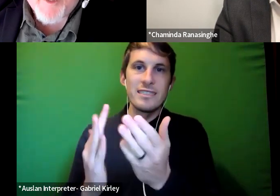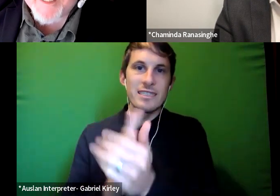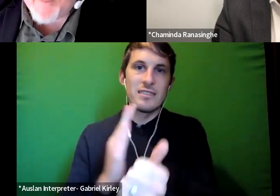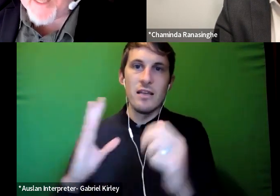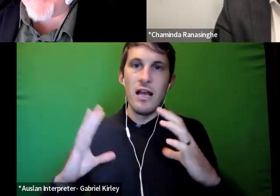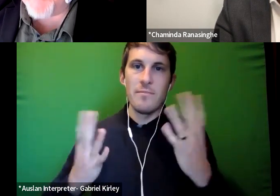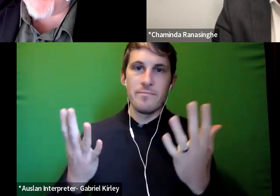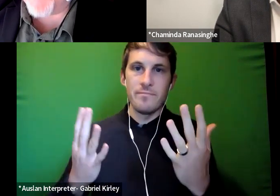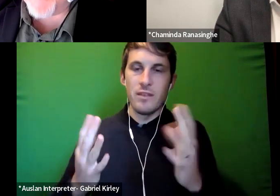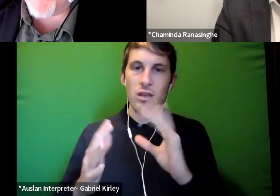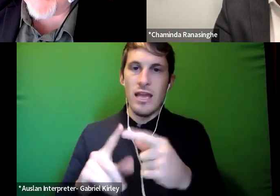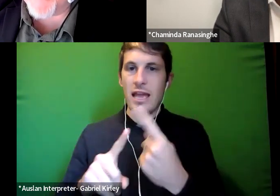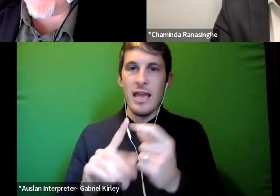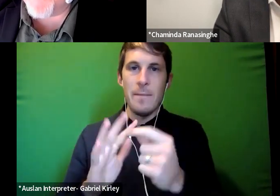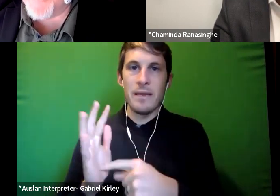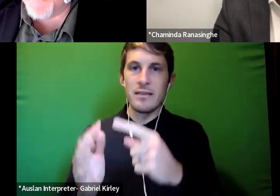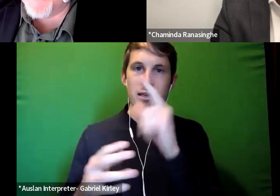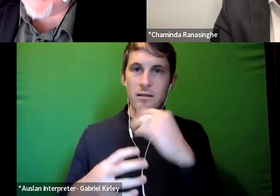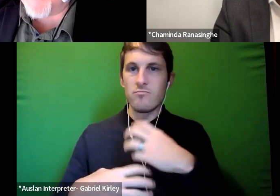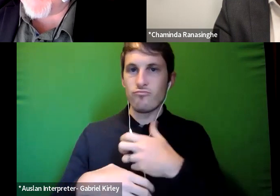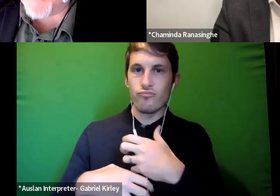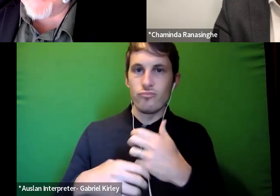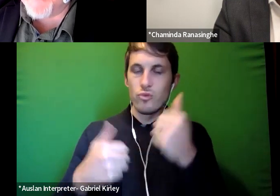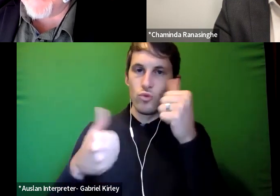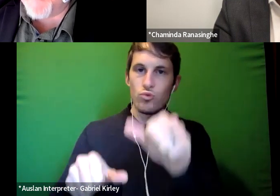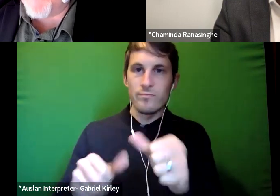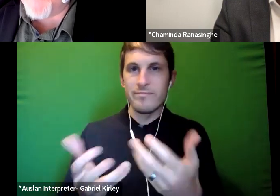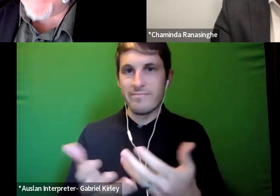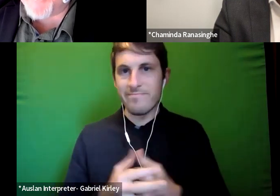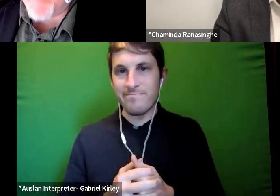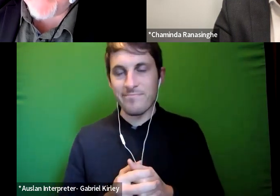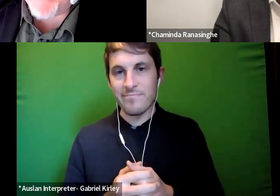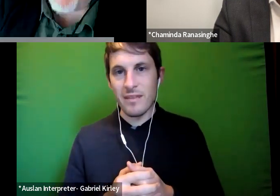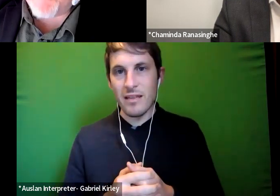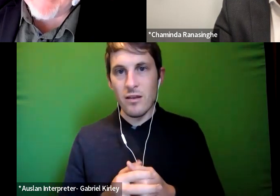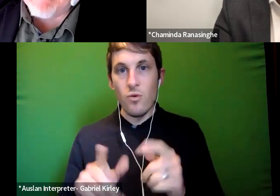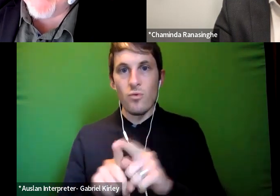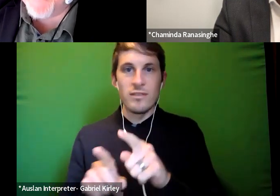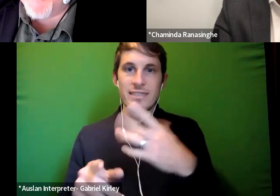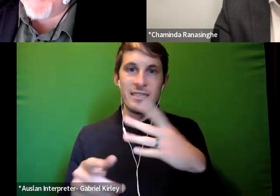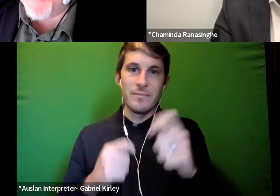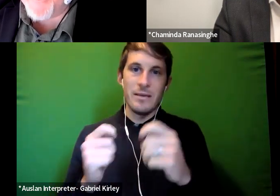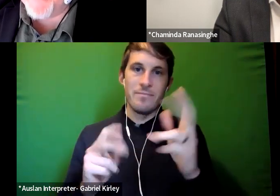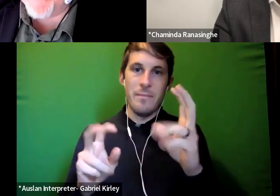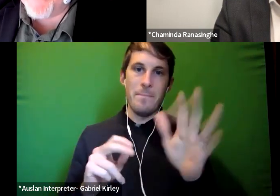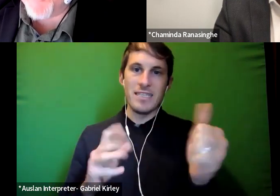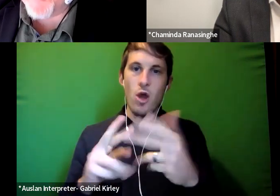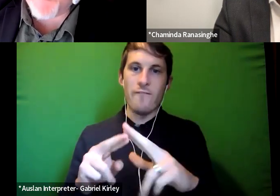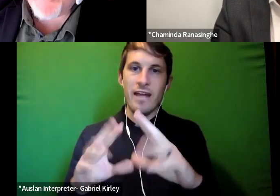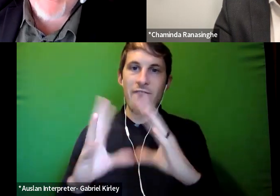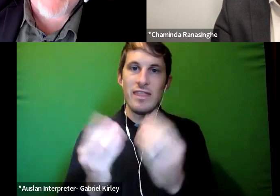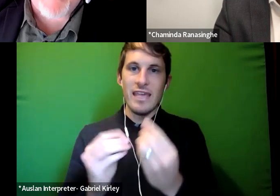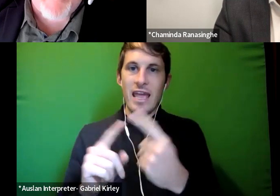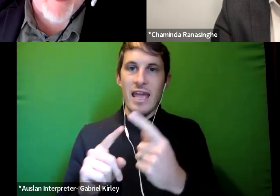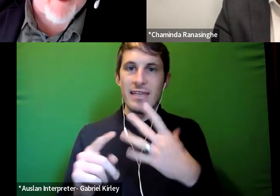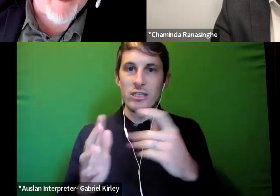without training. We're just expecting people to be able to adapt to this new technologies. They need to be masters of everything, and they've got to do